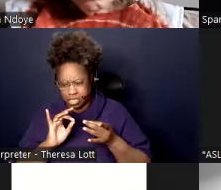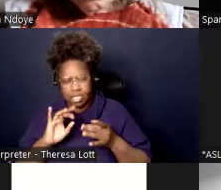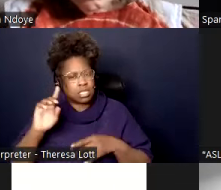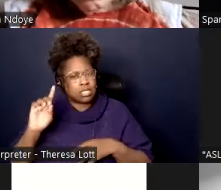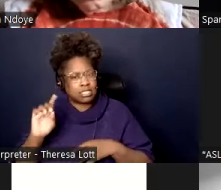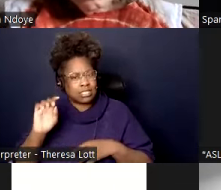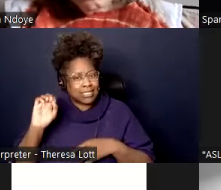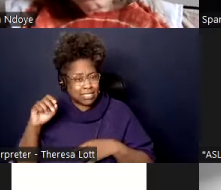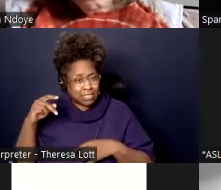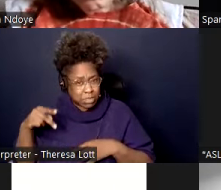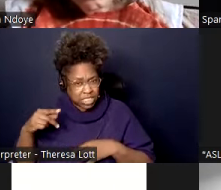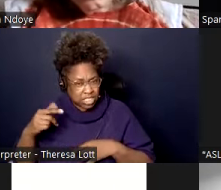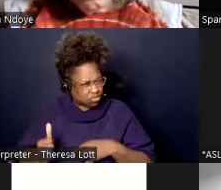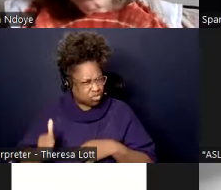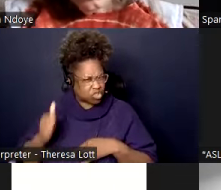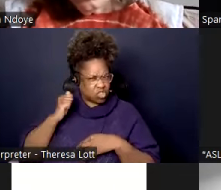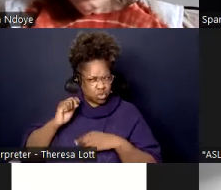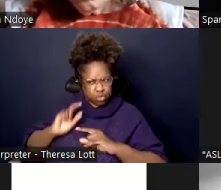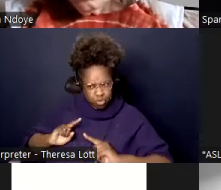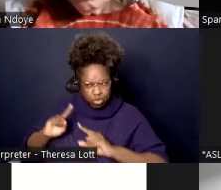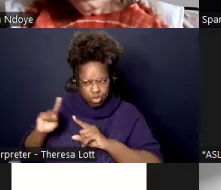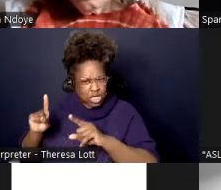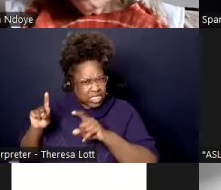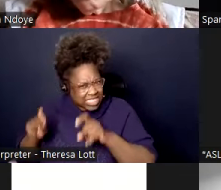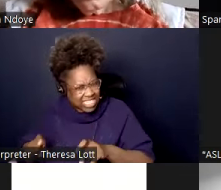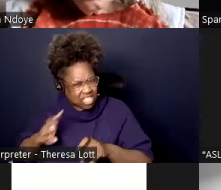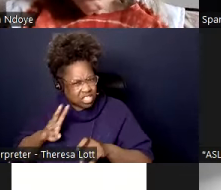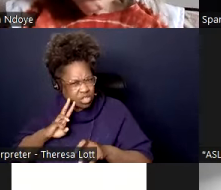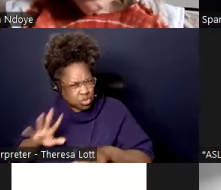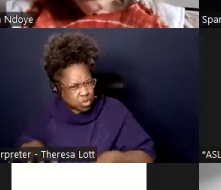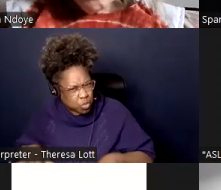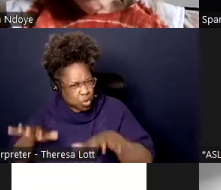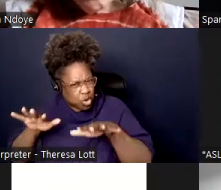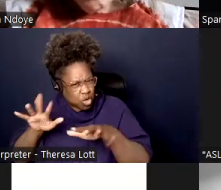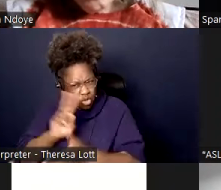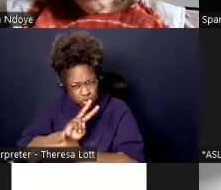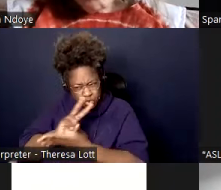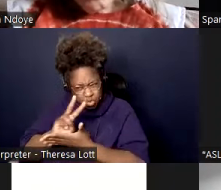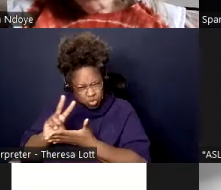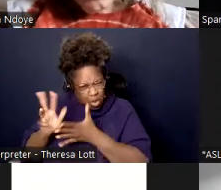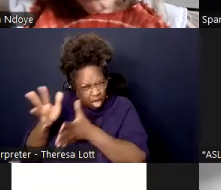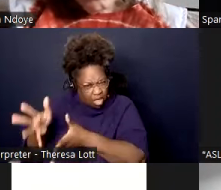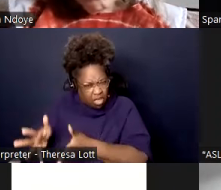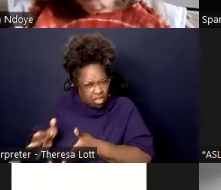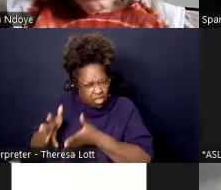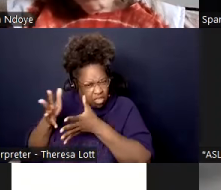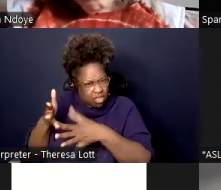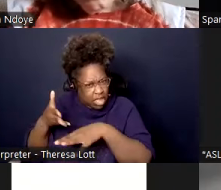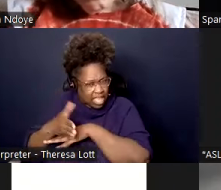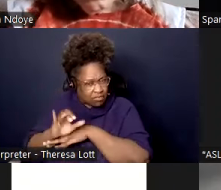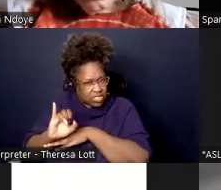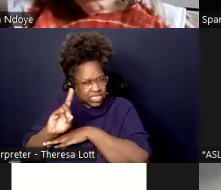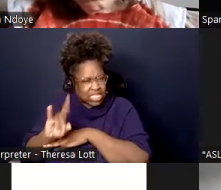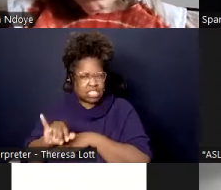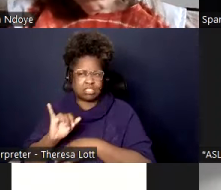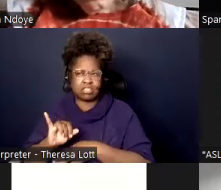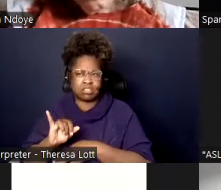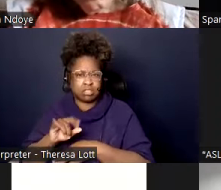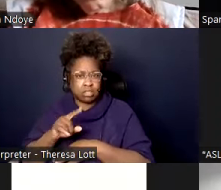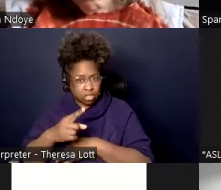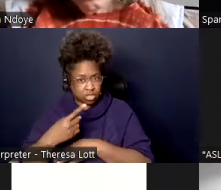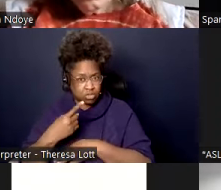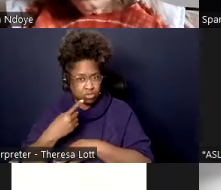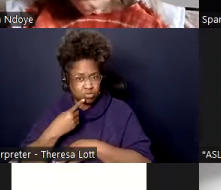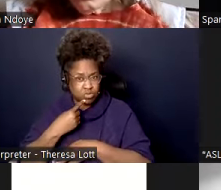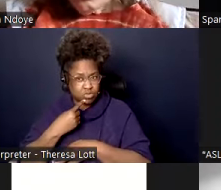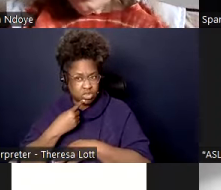DEP wouldn't come out to test for 2 weeks after Sandy occurred, and you said that with a lot of